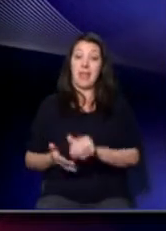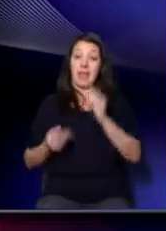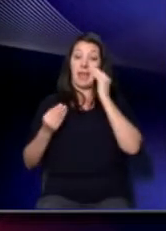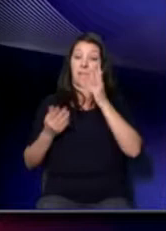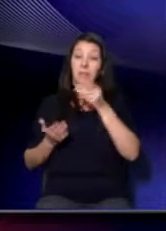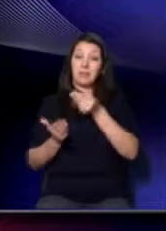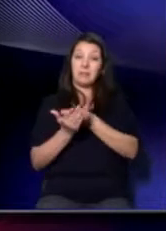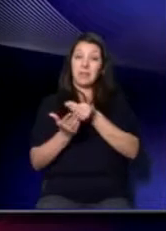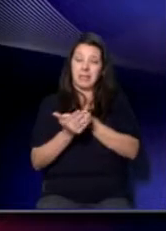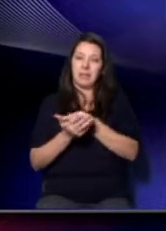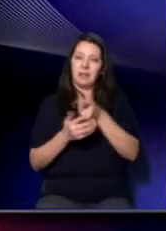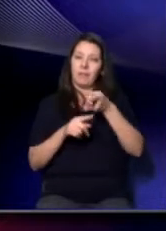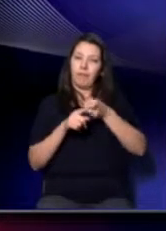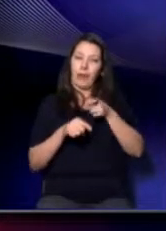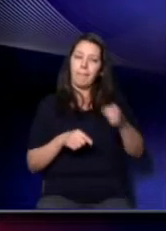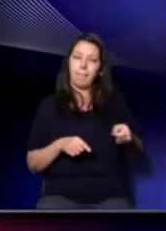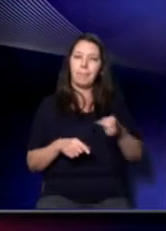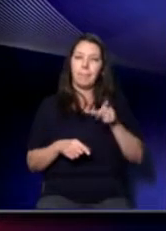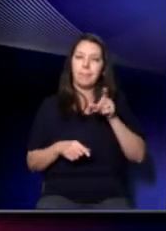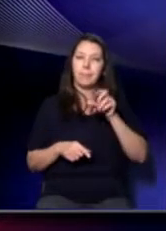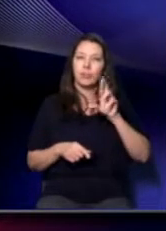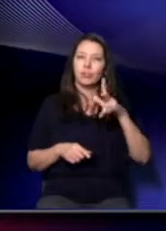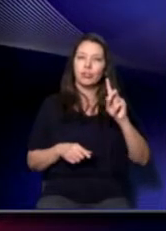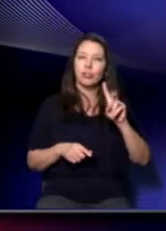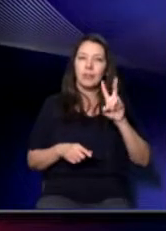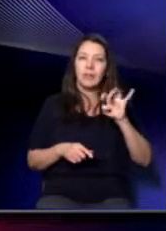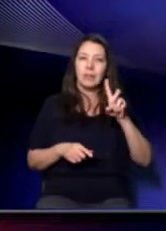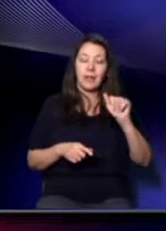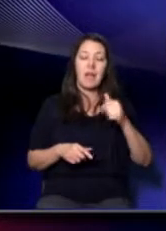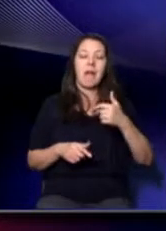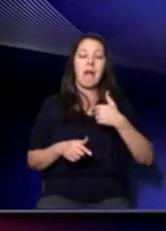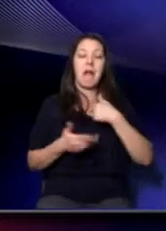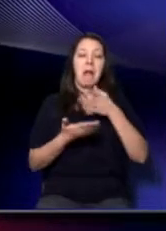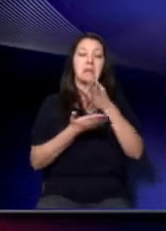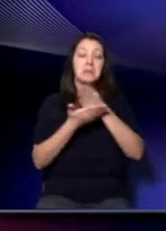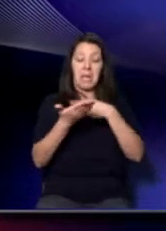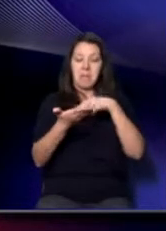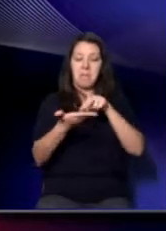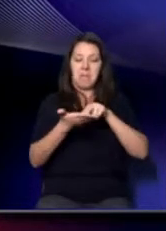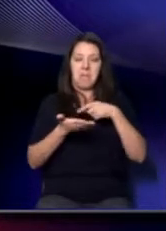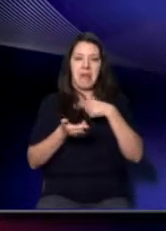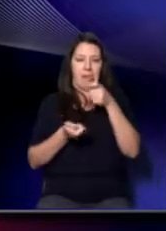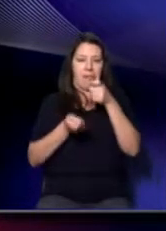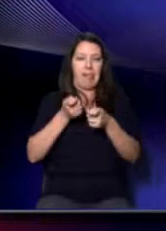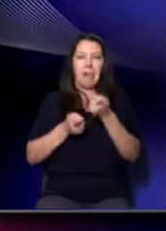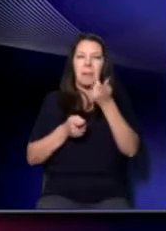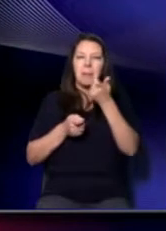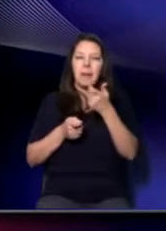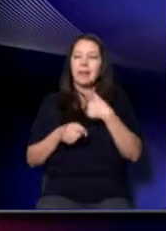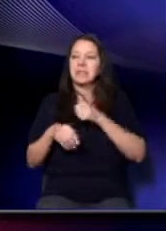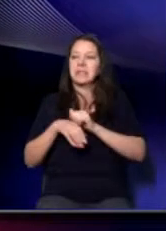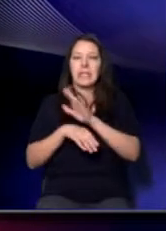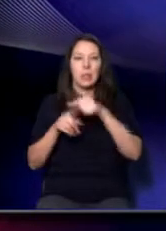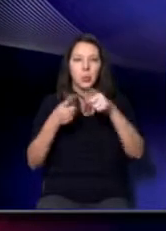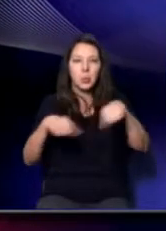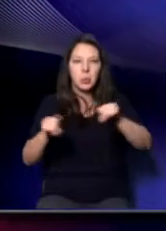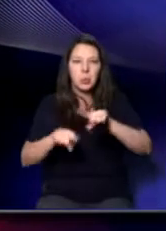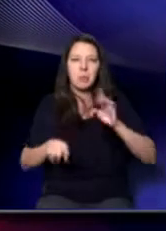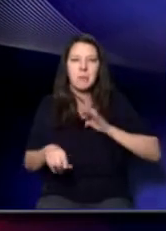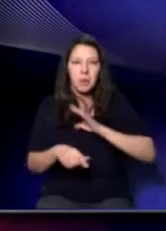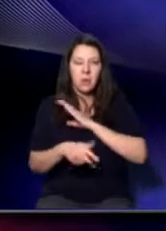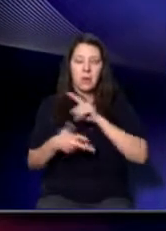Gave it to me, I tweaked it a little bit, sent it out to you. So, and then the third person that we